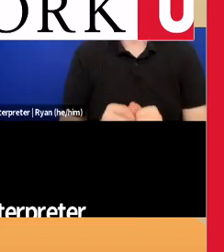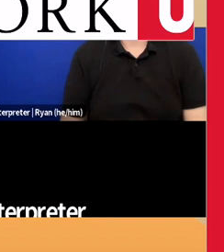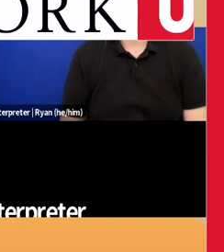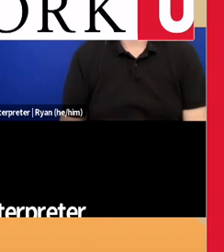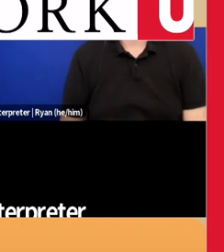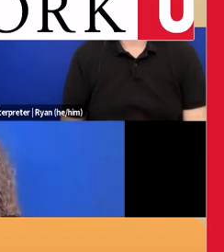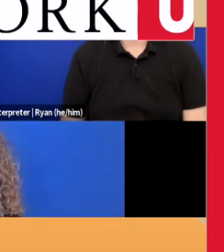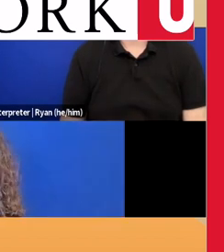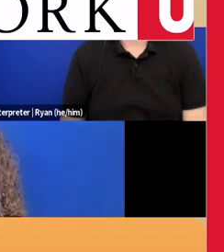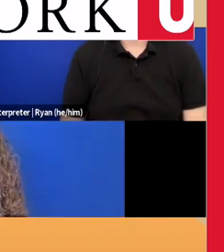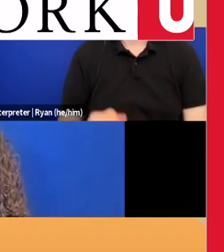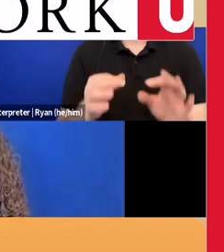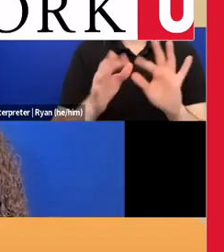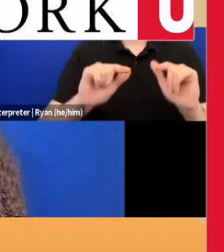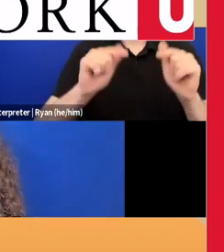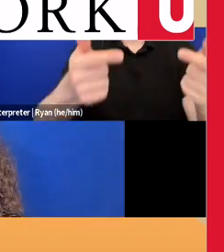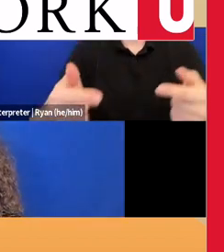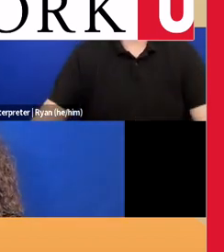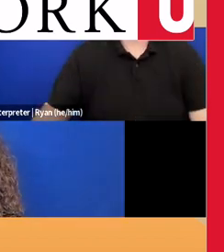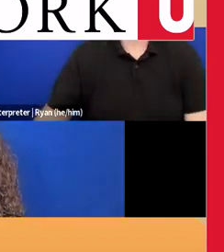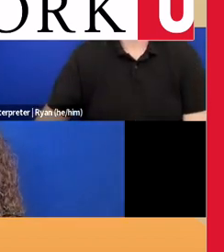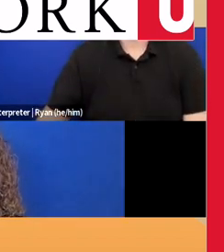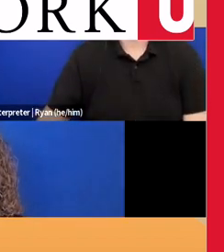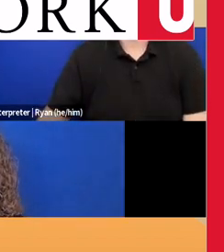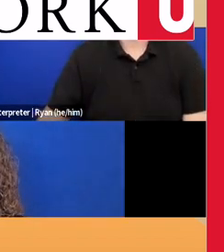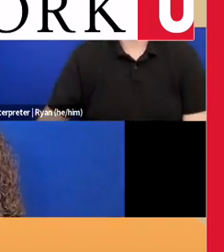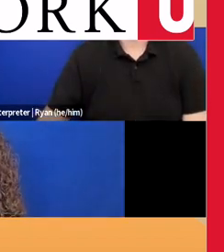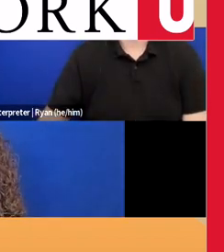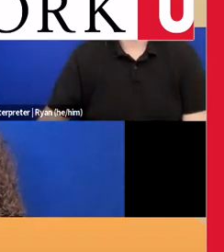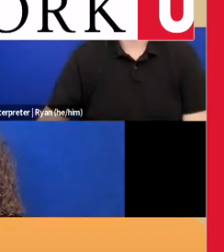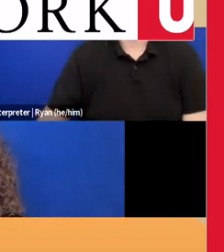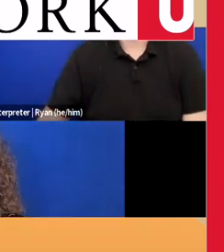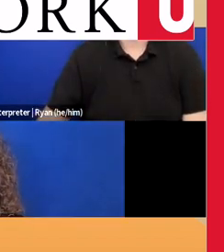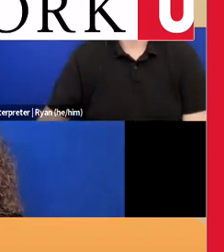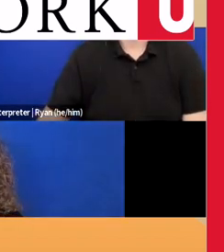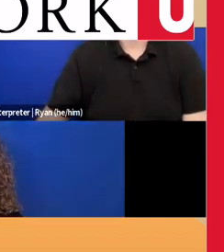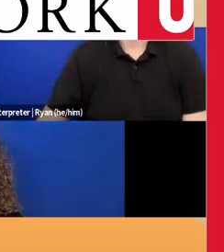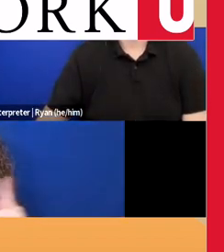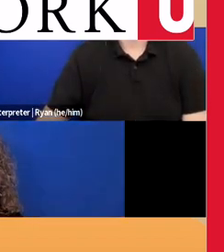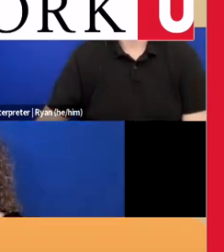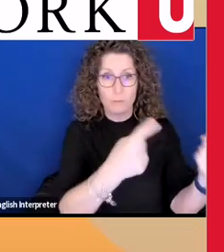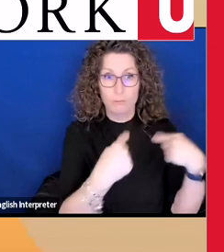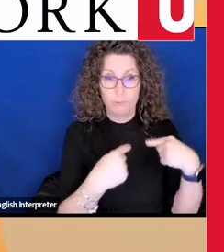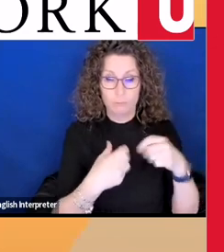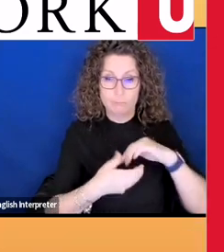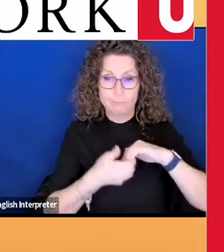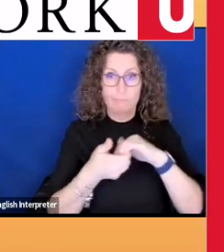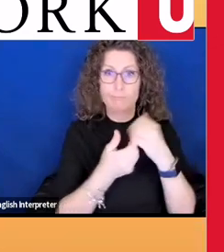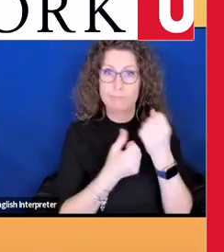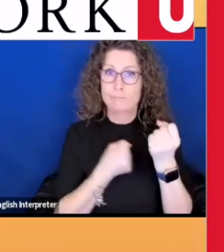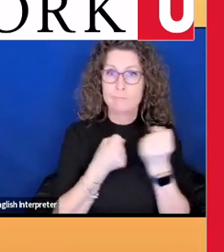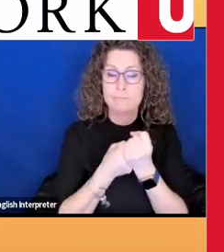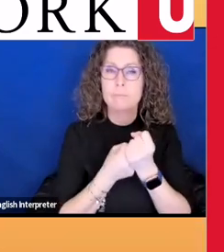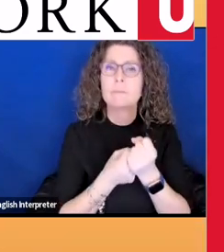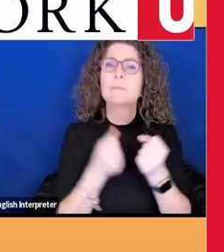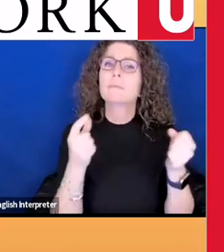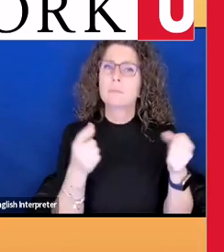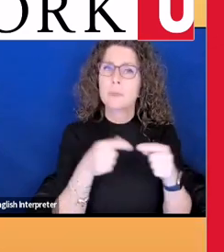The second aspect that is always implied in the call to solidarity is the intention to fulfill a duty or obligation.